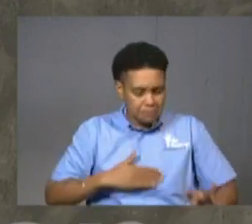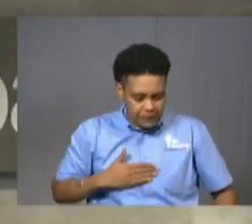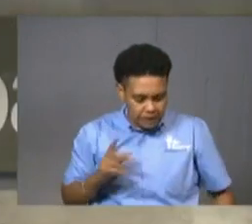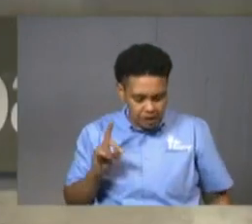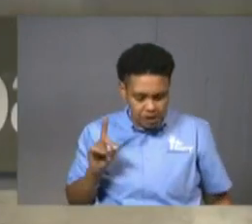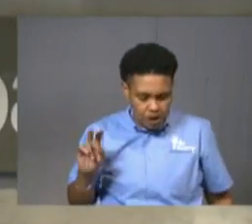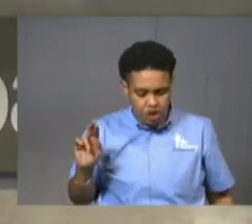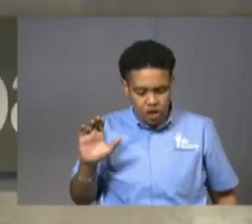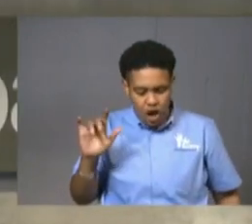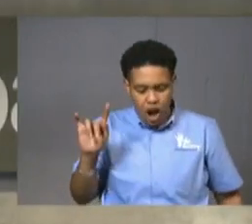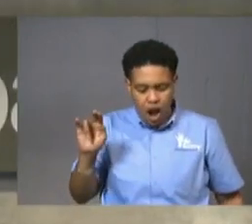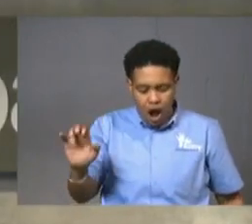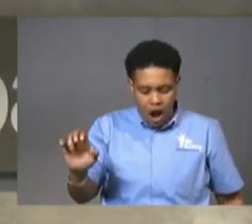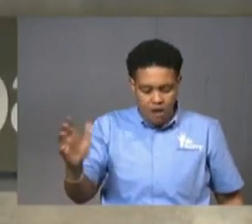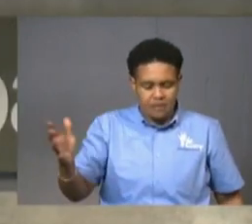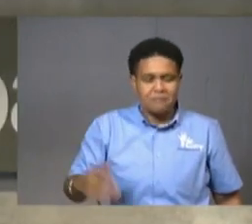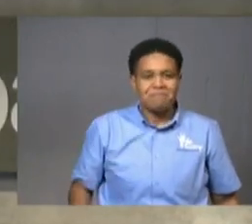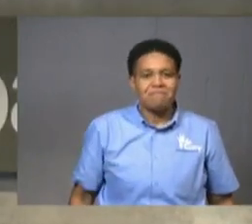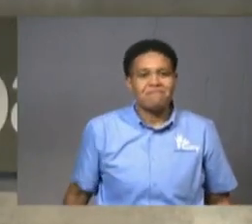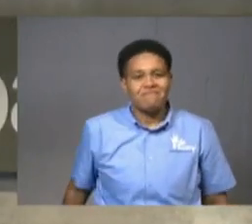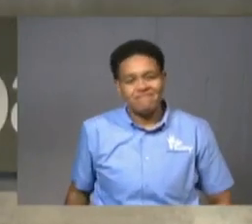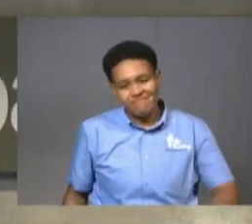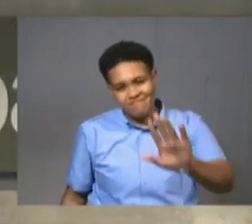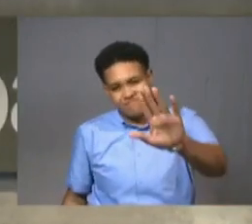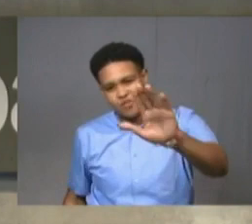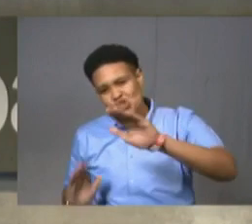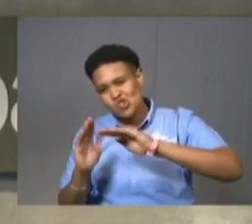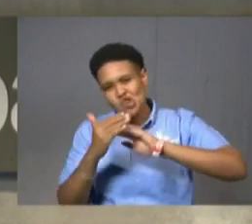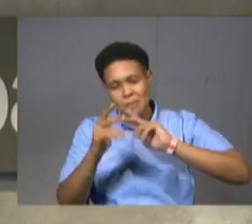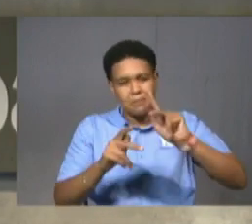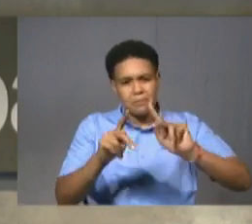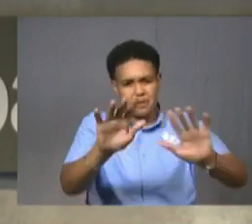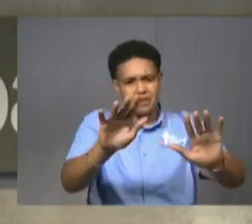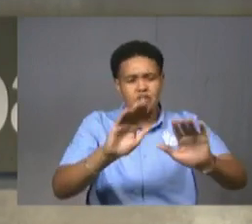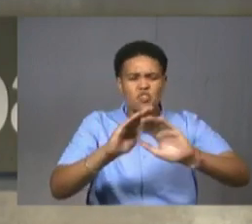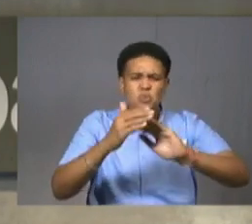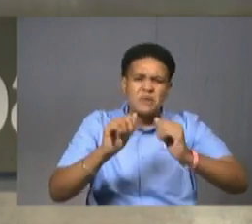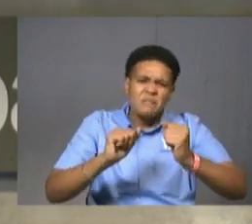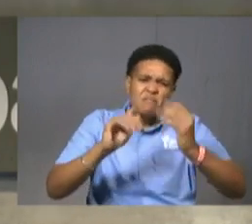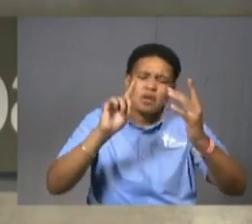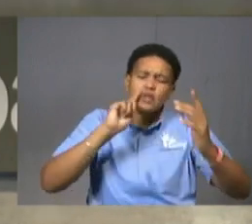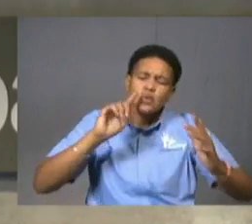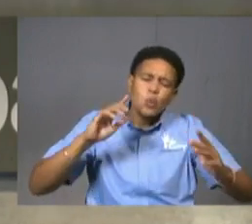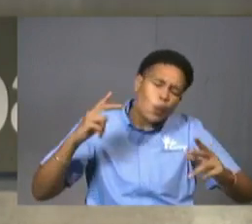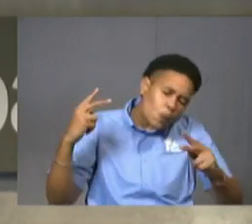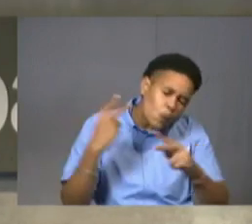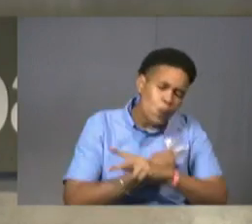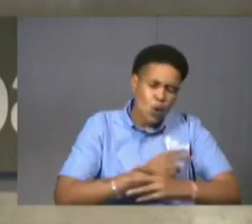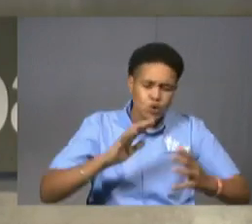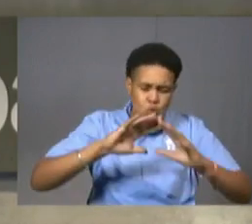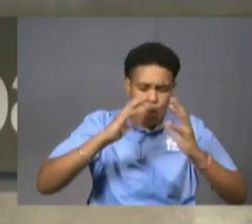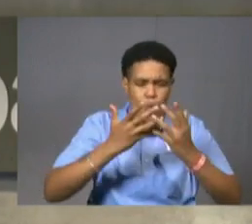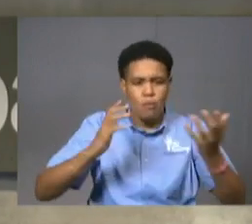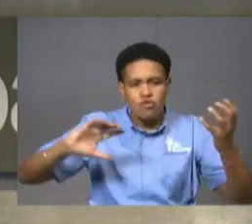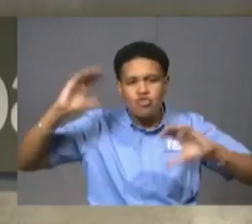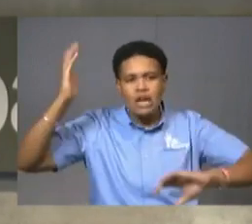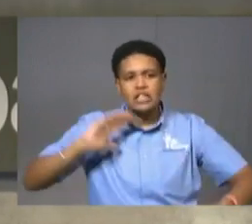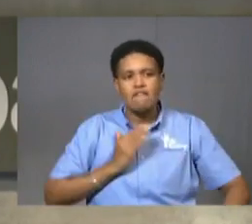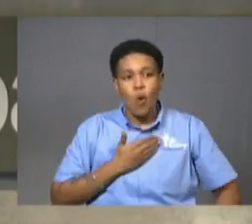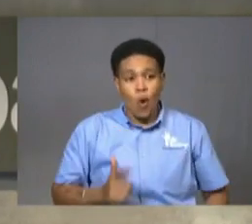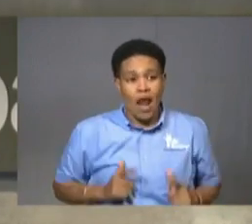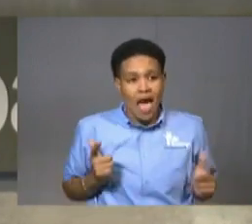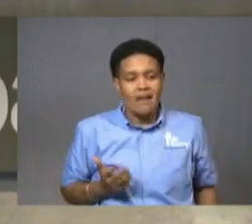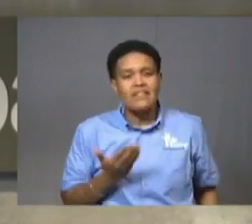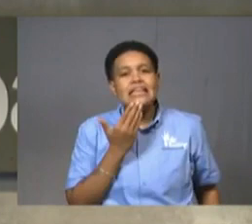debate. My fellow Jamaicans, Jamaica faces the worst global crisis of our lifetimes.